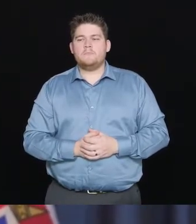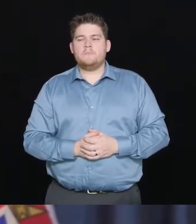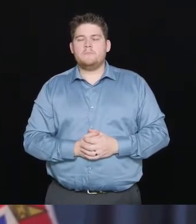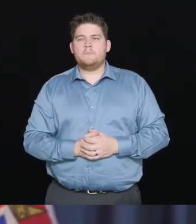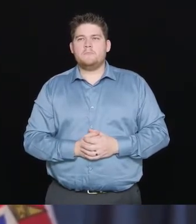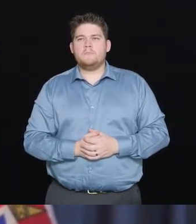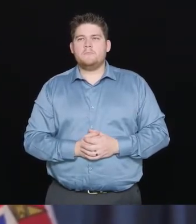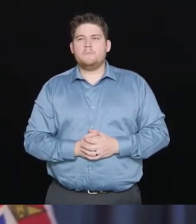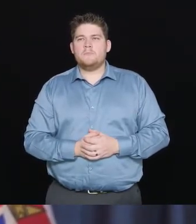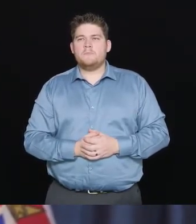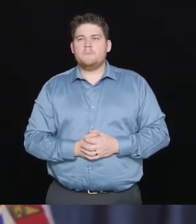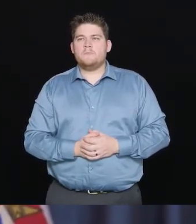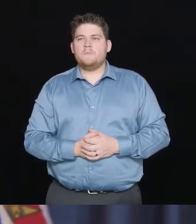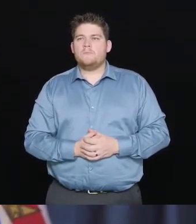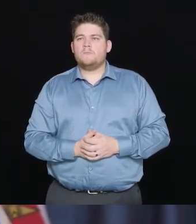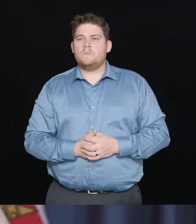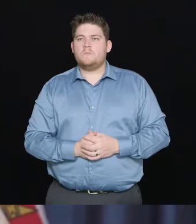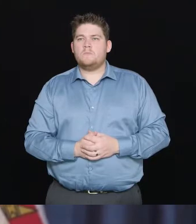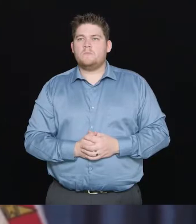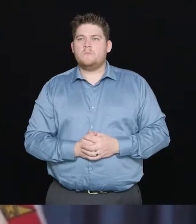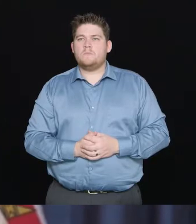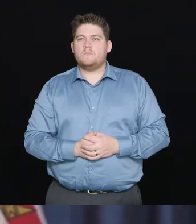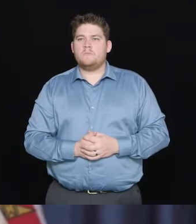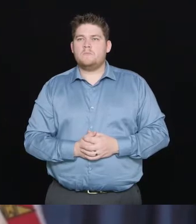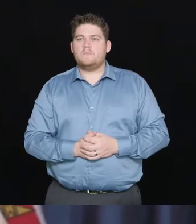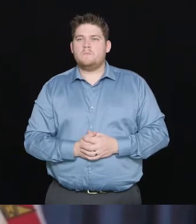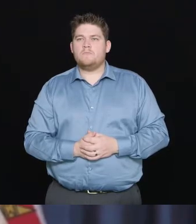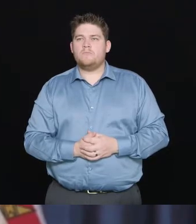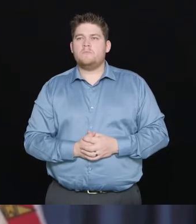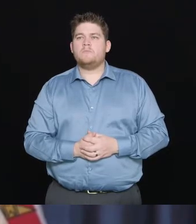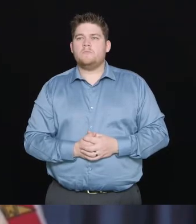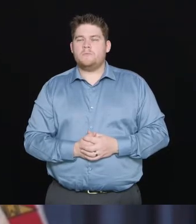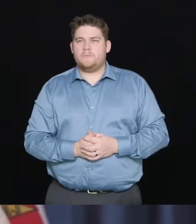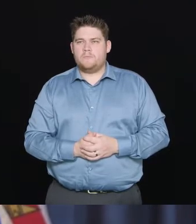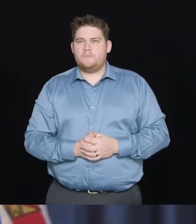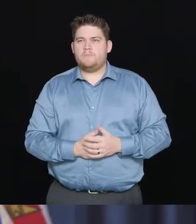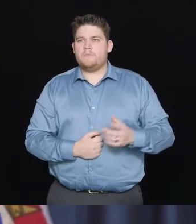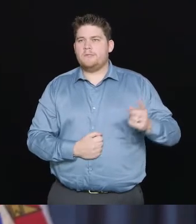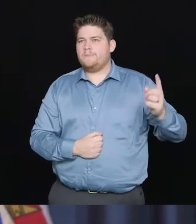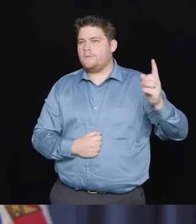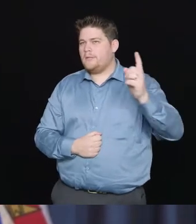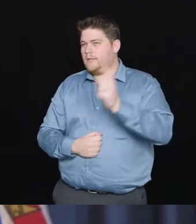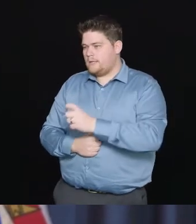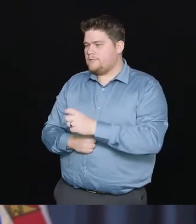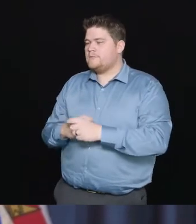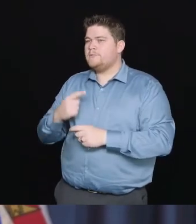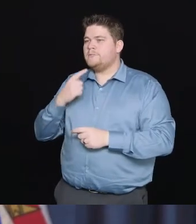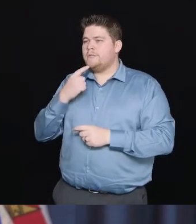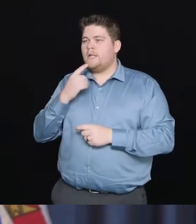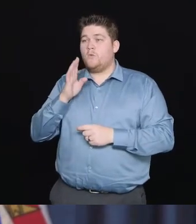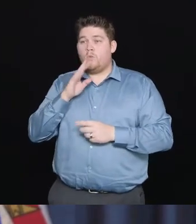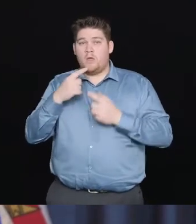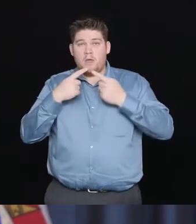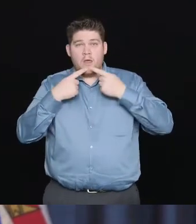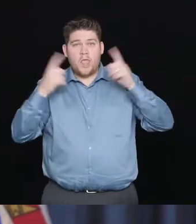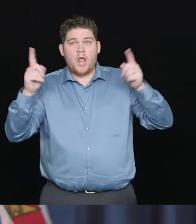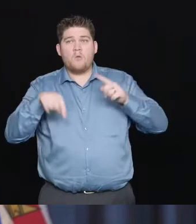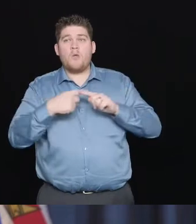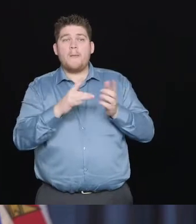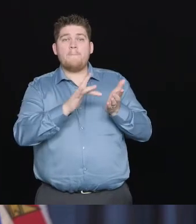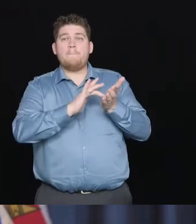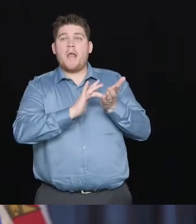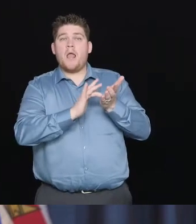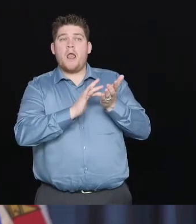here, not when they were ordered. And I'm hearing reports now out of the states that some of their manufacturers